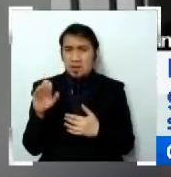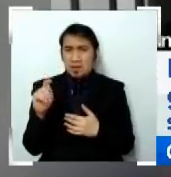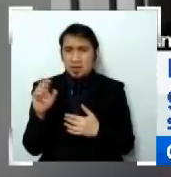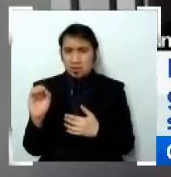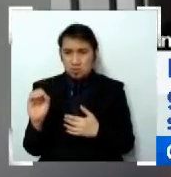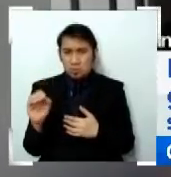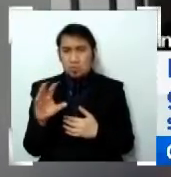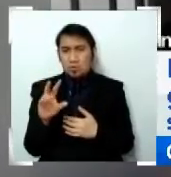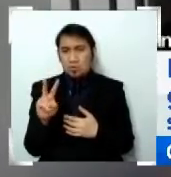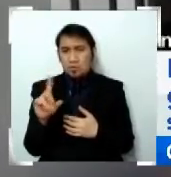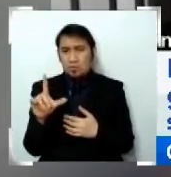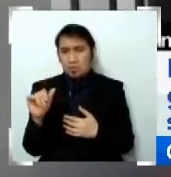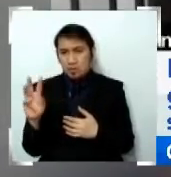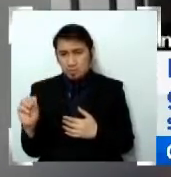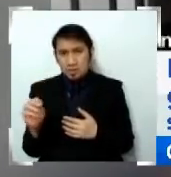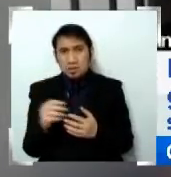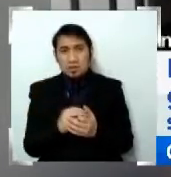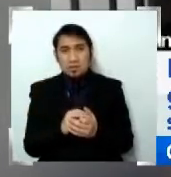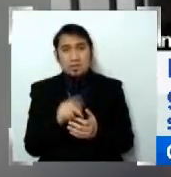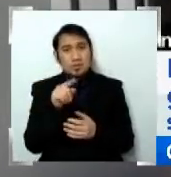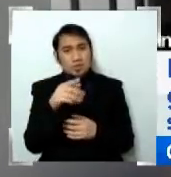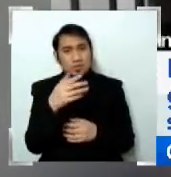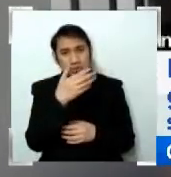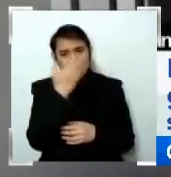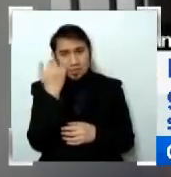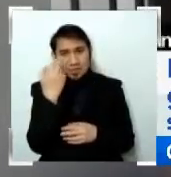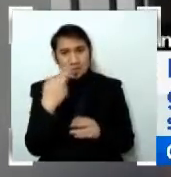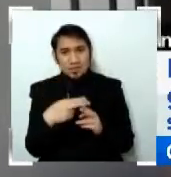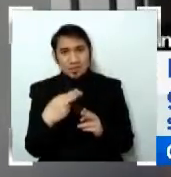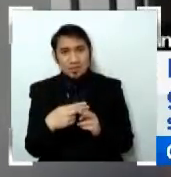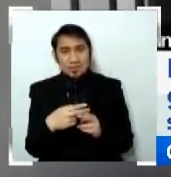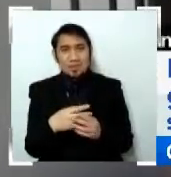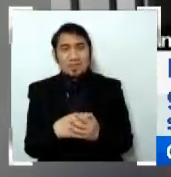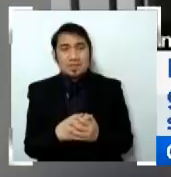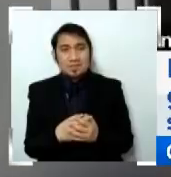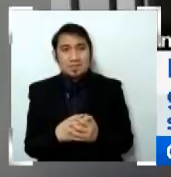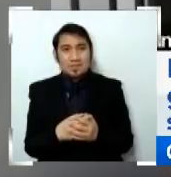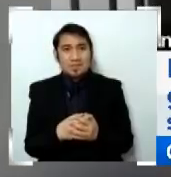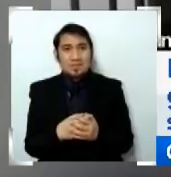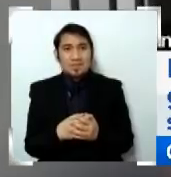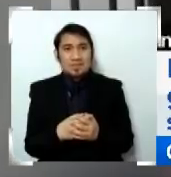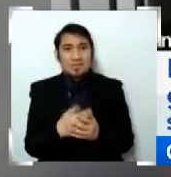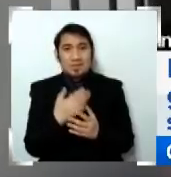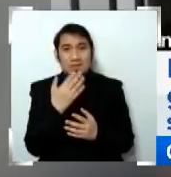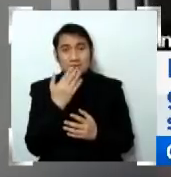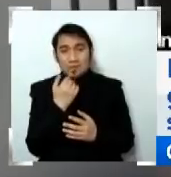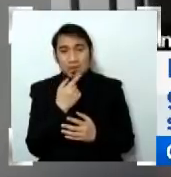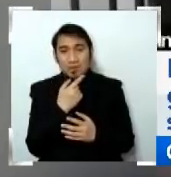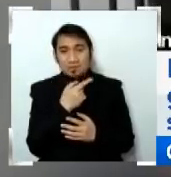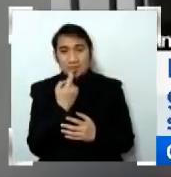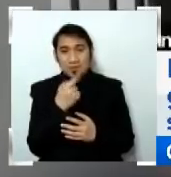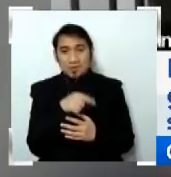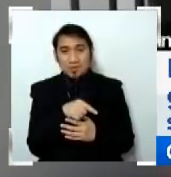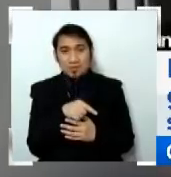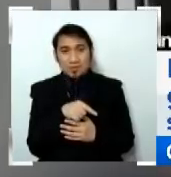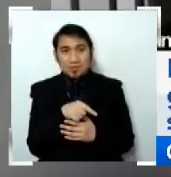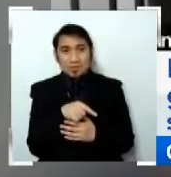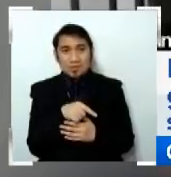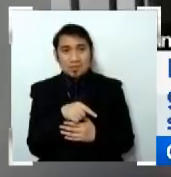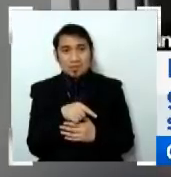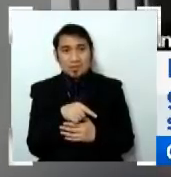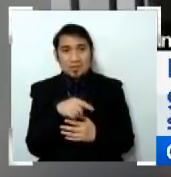You miss one name, pero understandable because he still belongs to the present ruling party, Senator